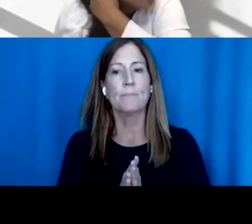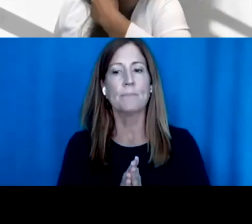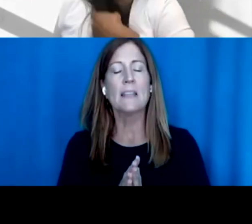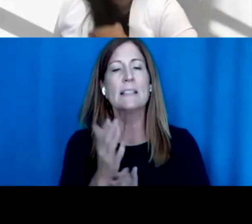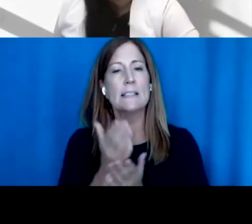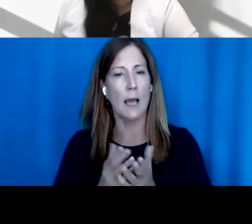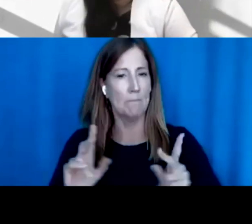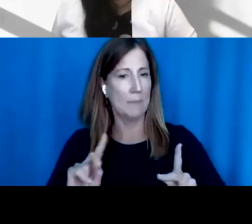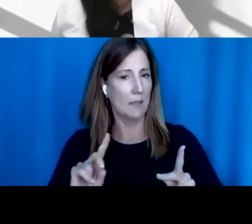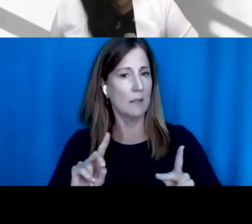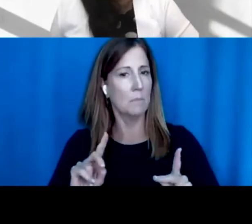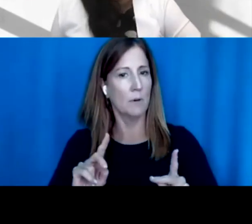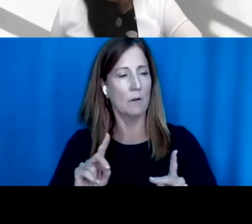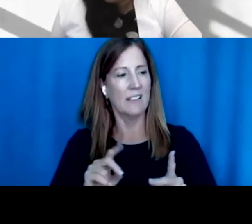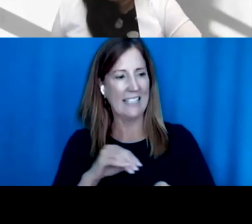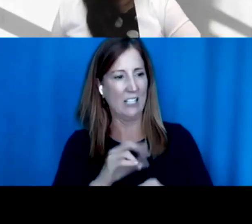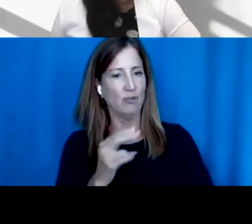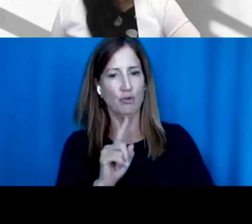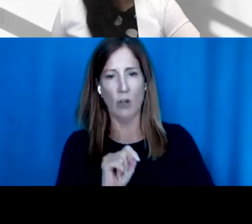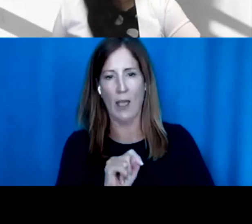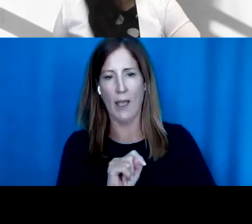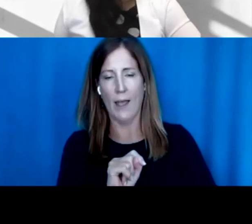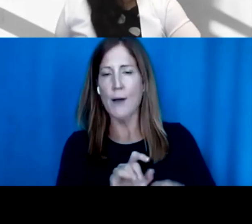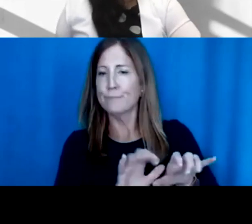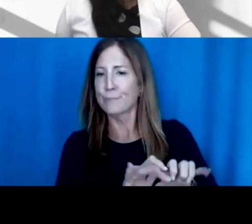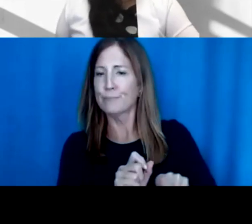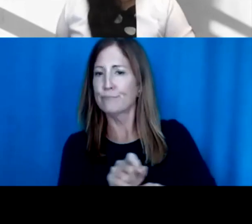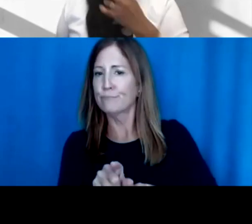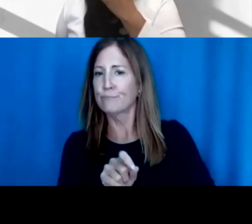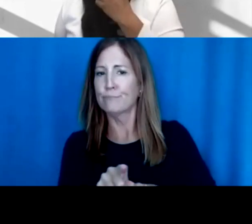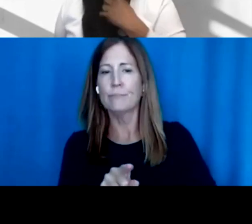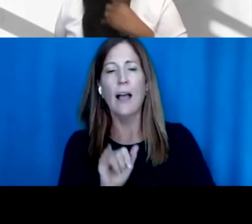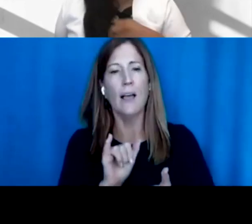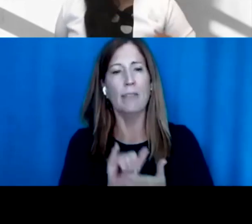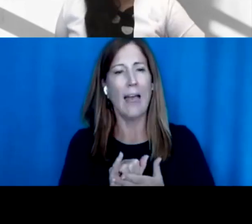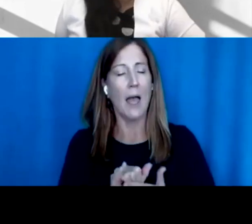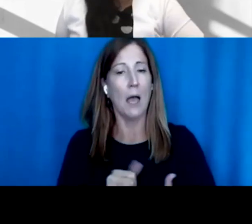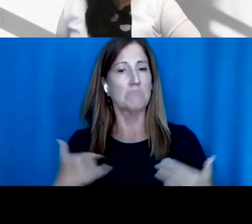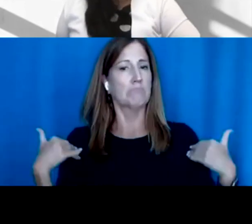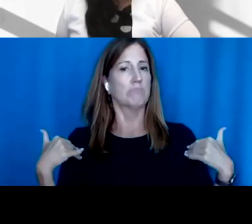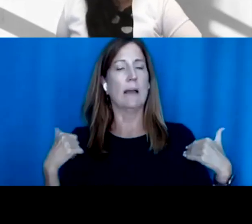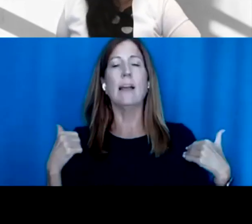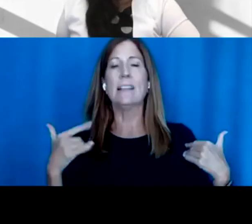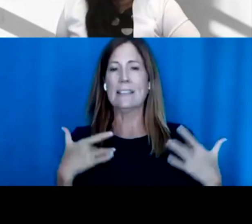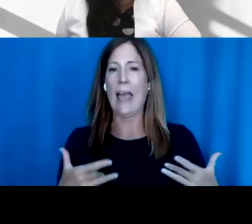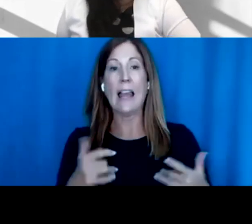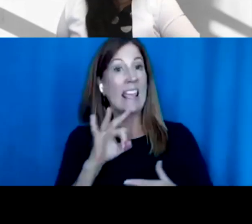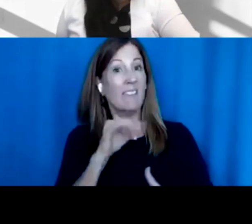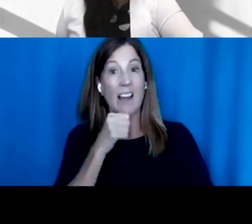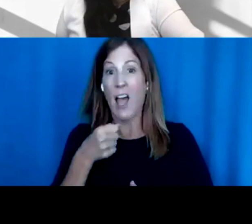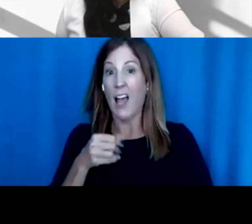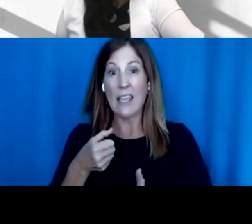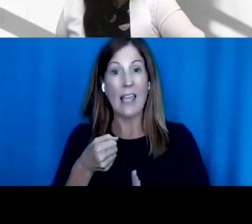some folks were saying in the chat that they may not get involved if it doesn't impact their bottom line or